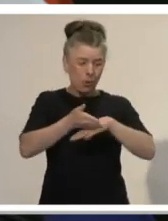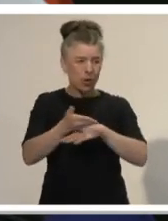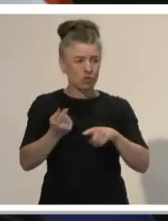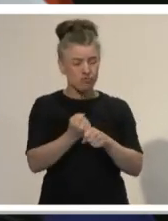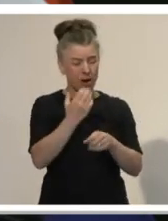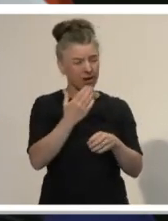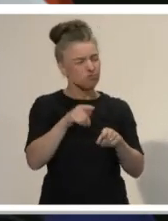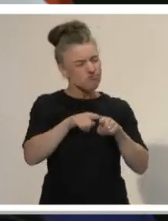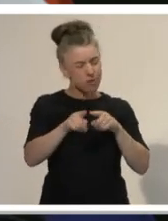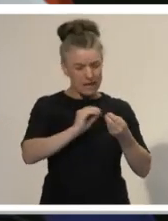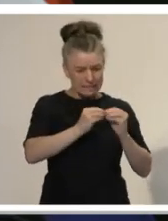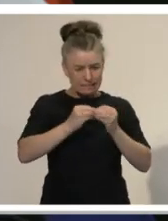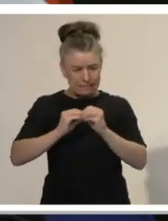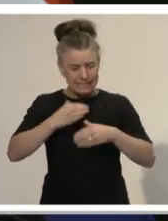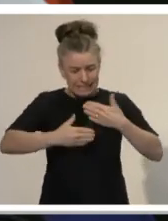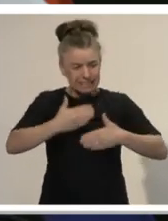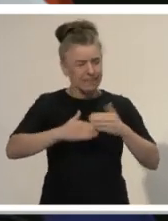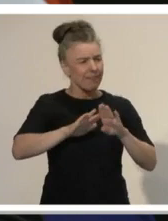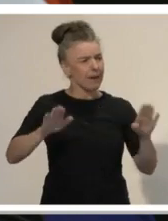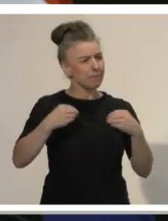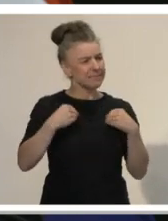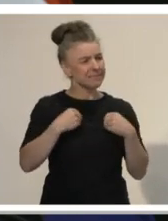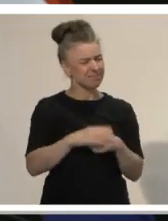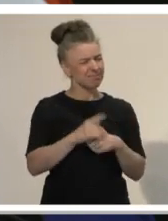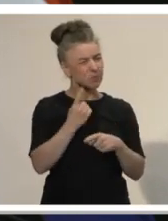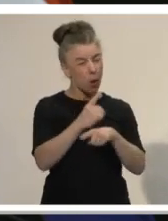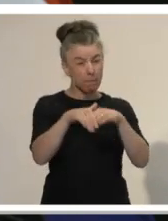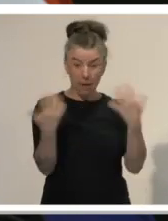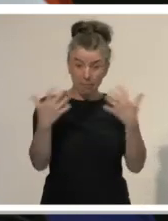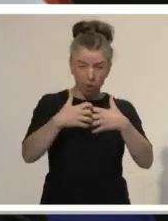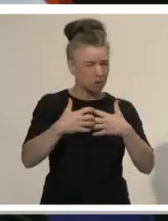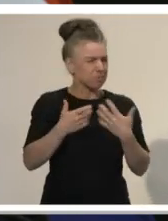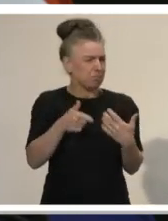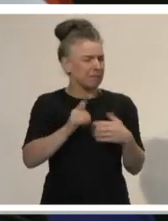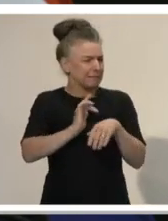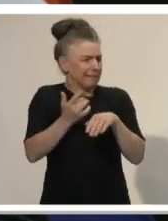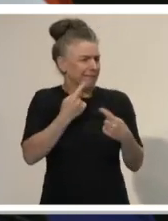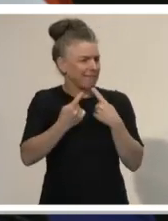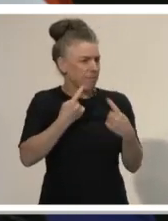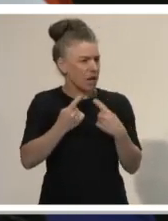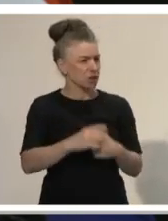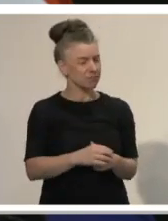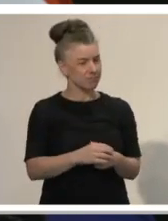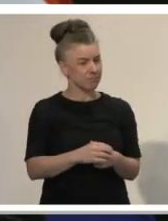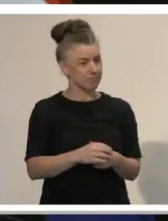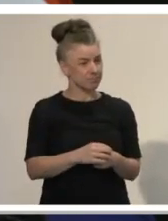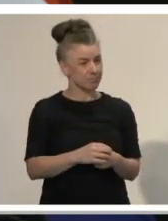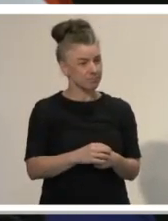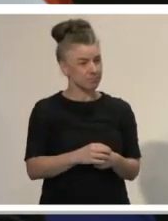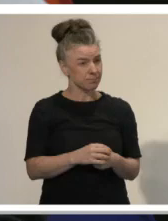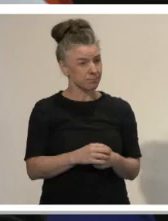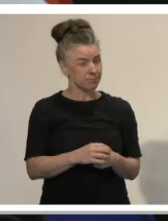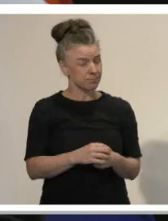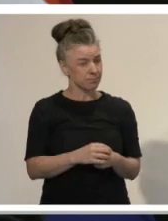this work. But those discussions have been commercially sensitive, so a lot of the answers of that type that I'll be giving today might